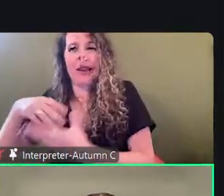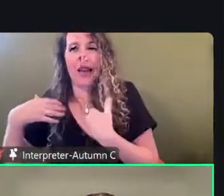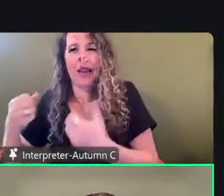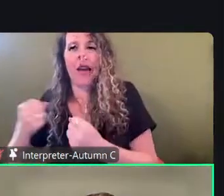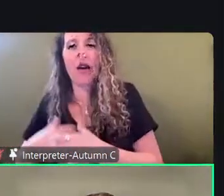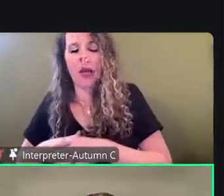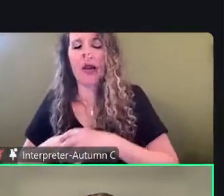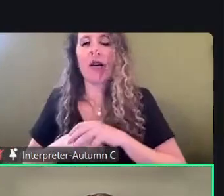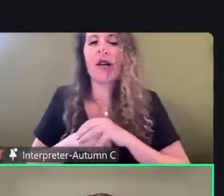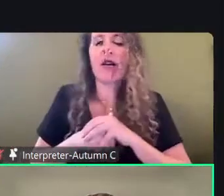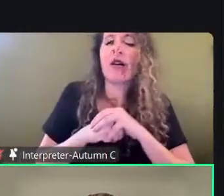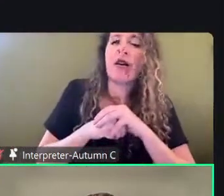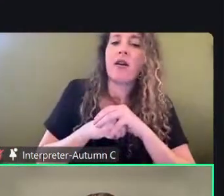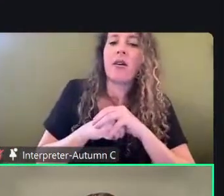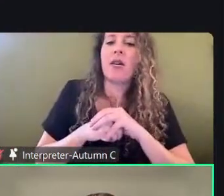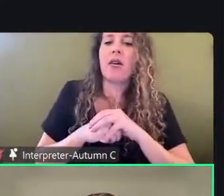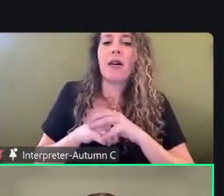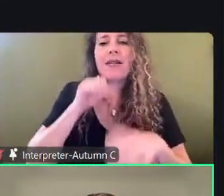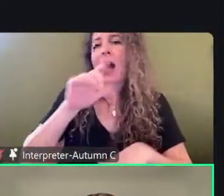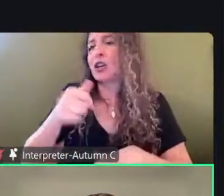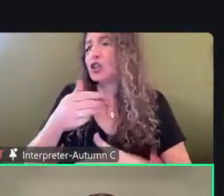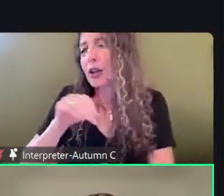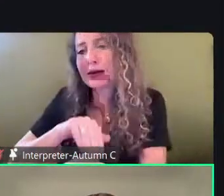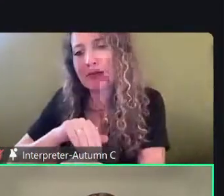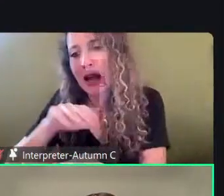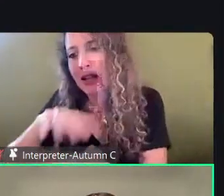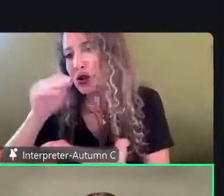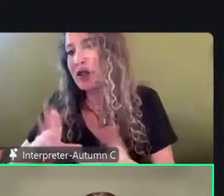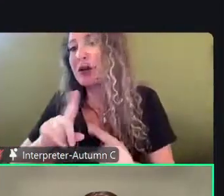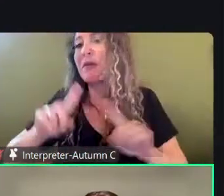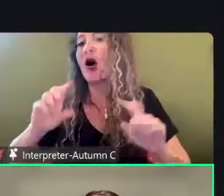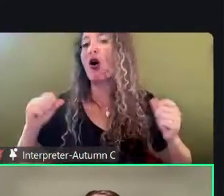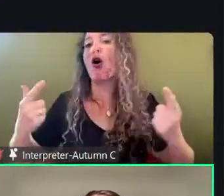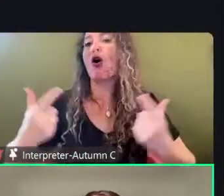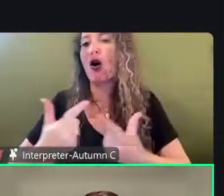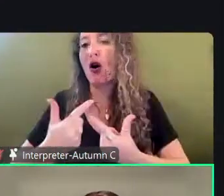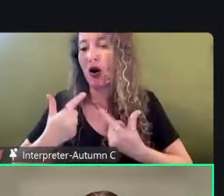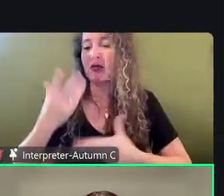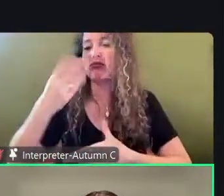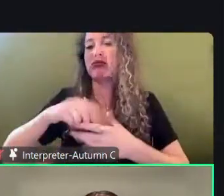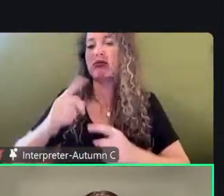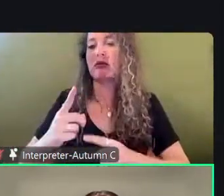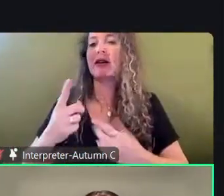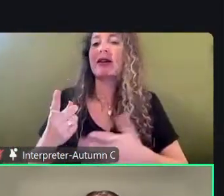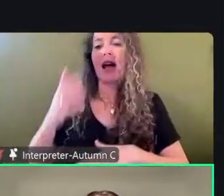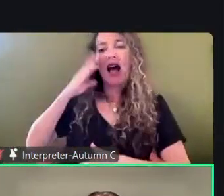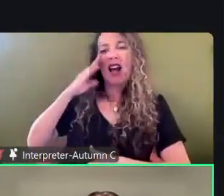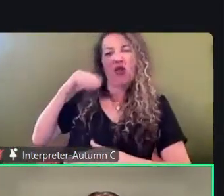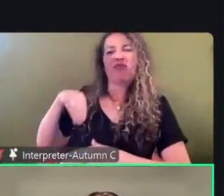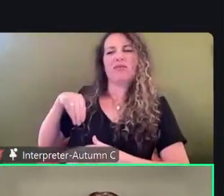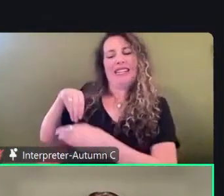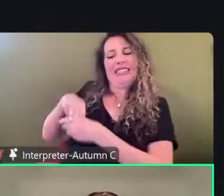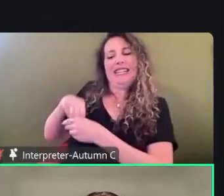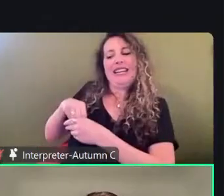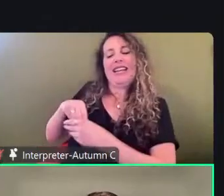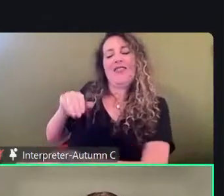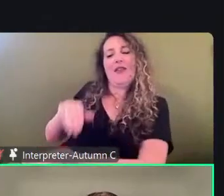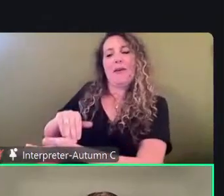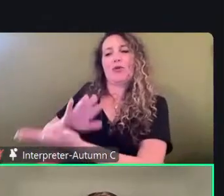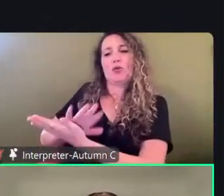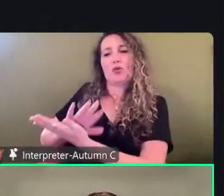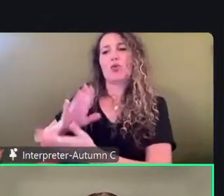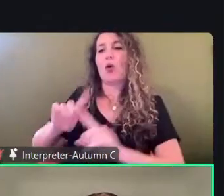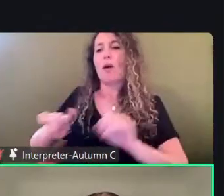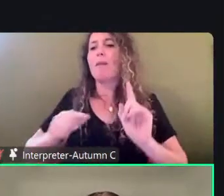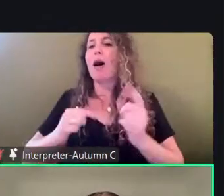professionals of all kinds and not just medical students, even though our student group is housed in the medical school, to really kind